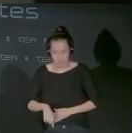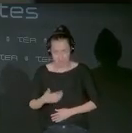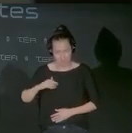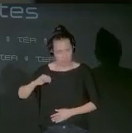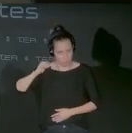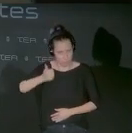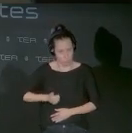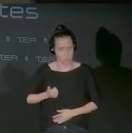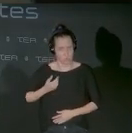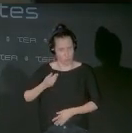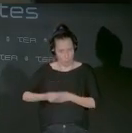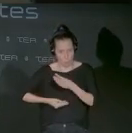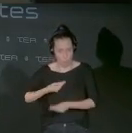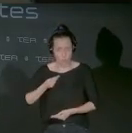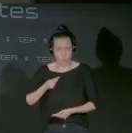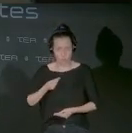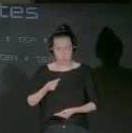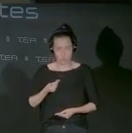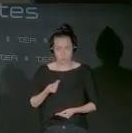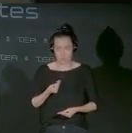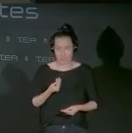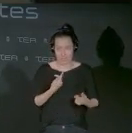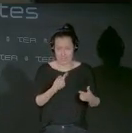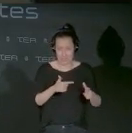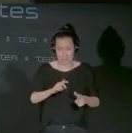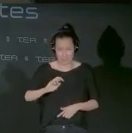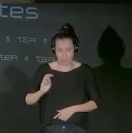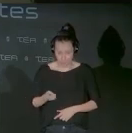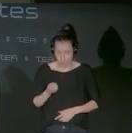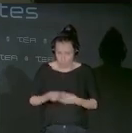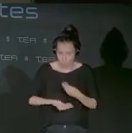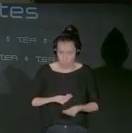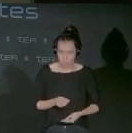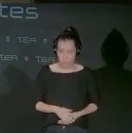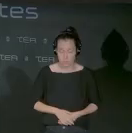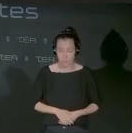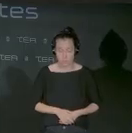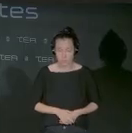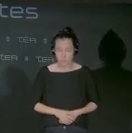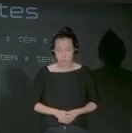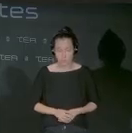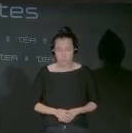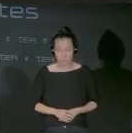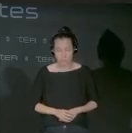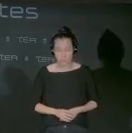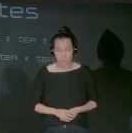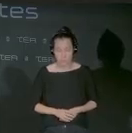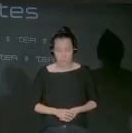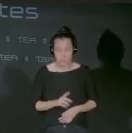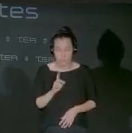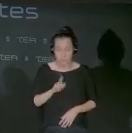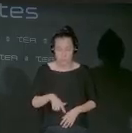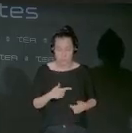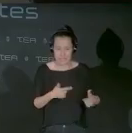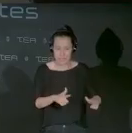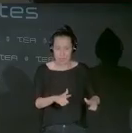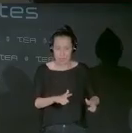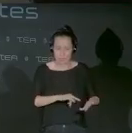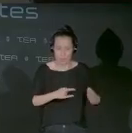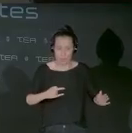What other opportunities do you think that virtual worlds can bring us as a society?